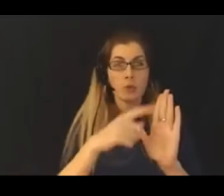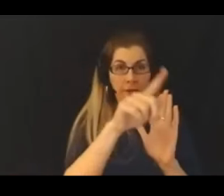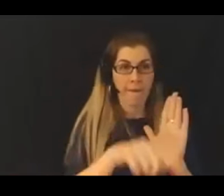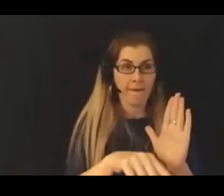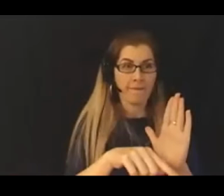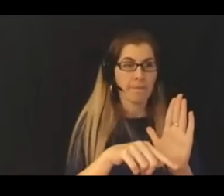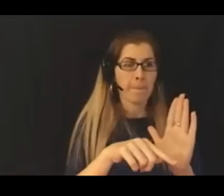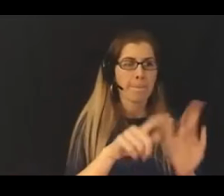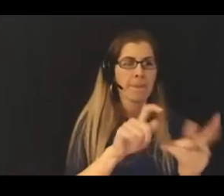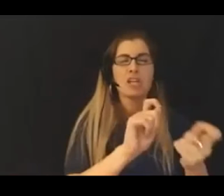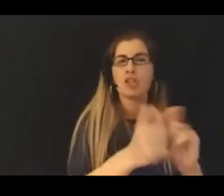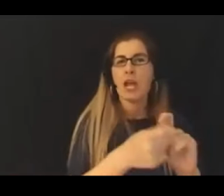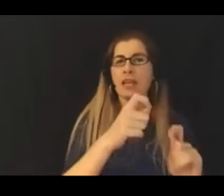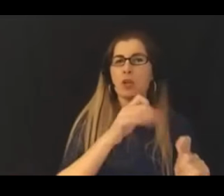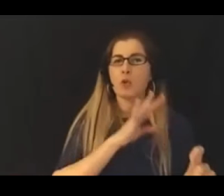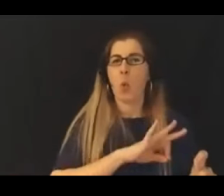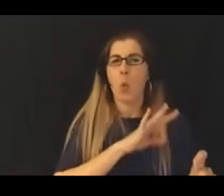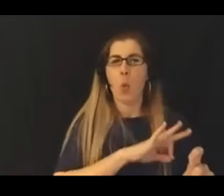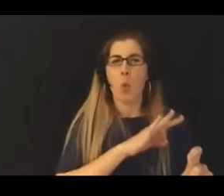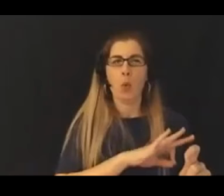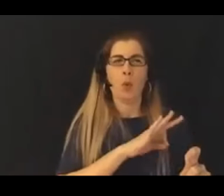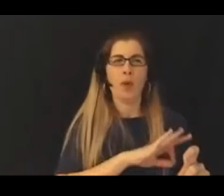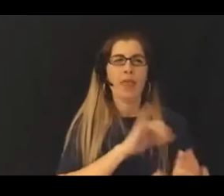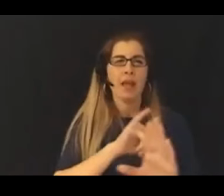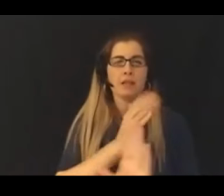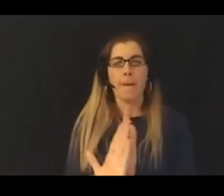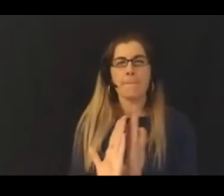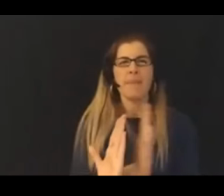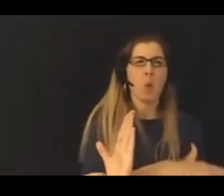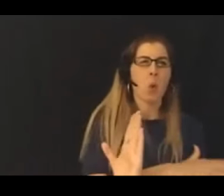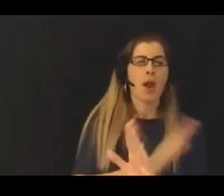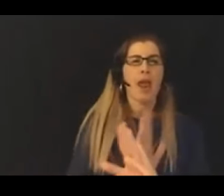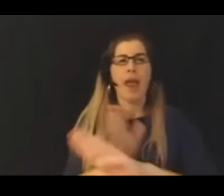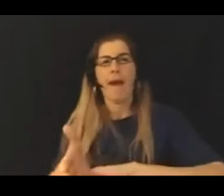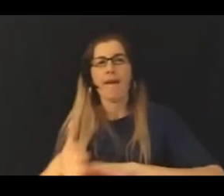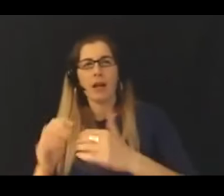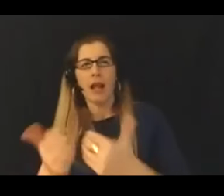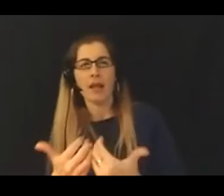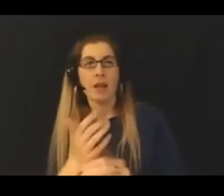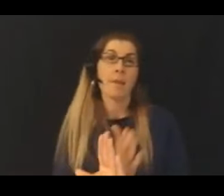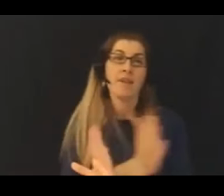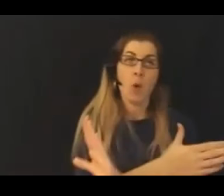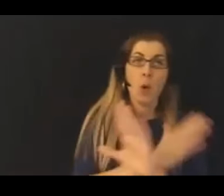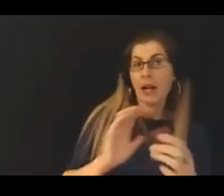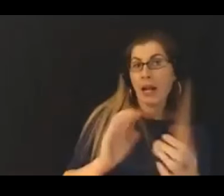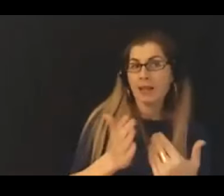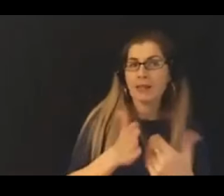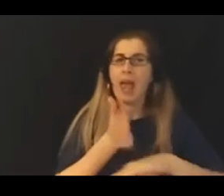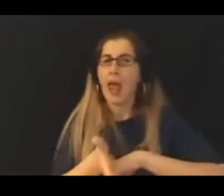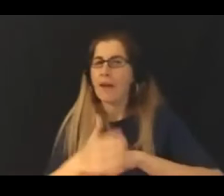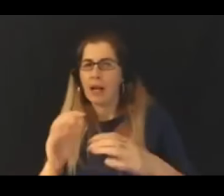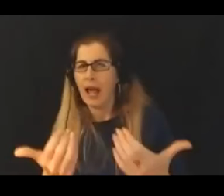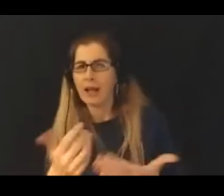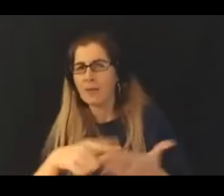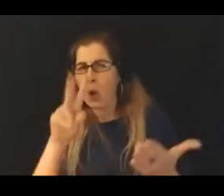change score. So that's the difference between post, minus pre. So how much did they change from before to after the class? So what we